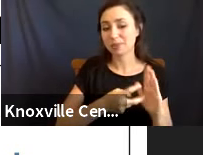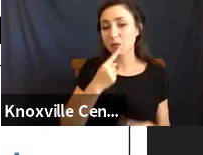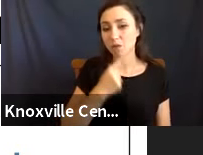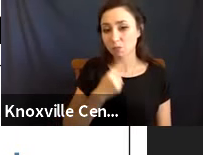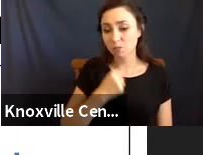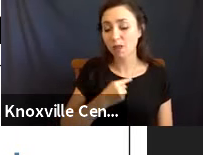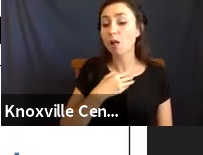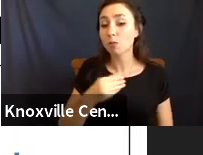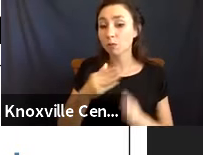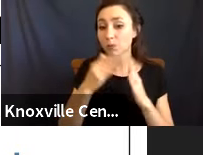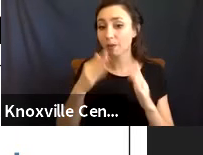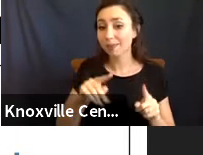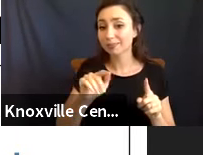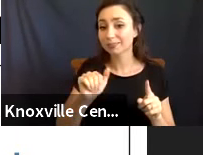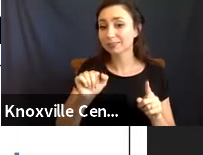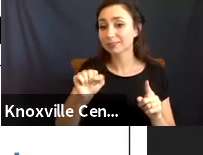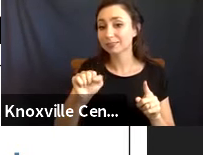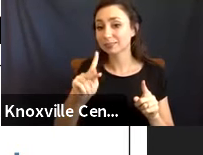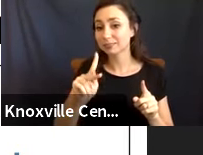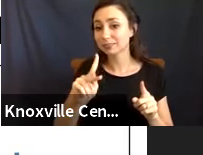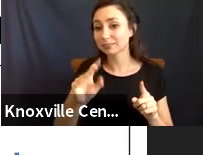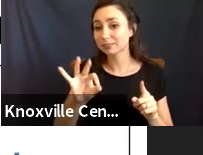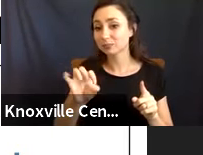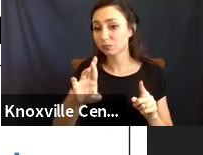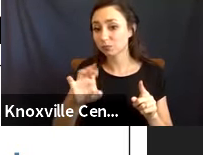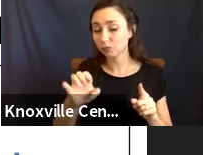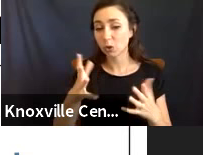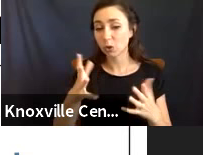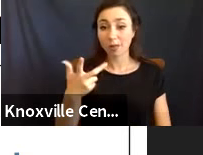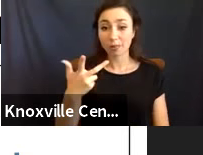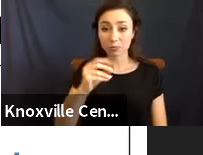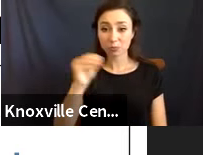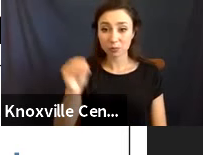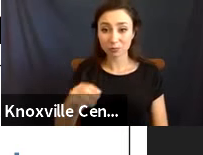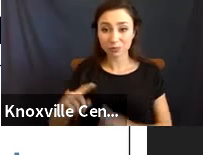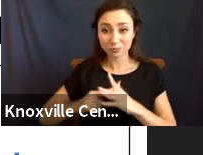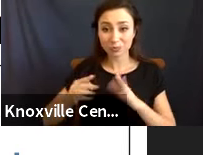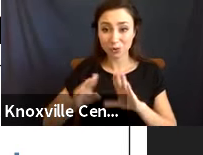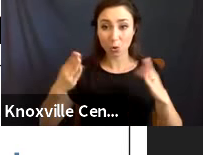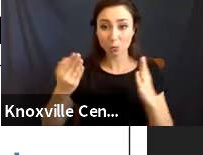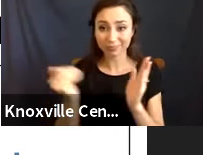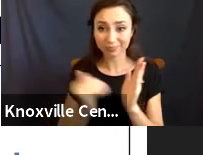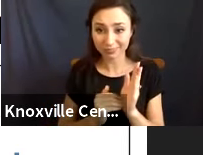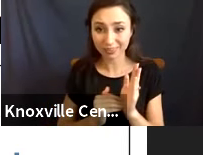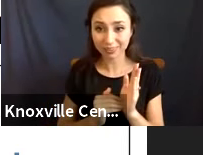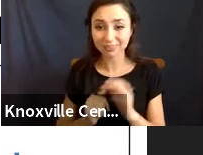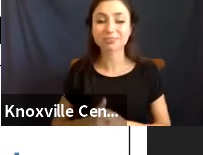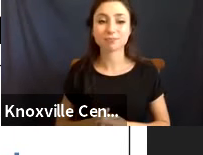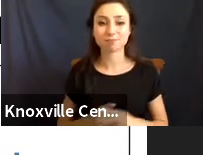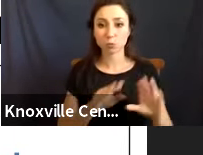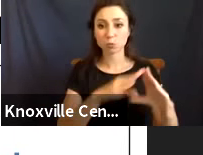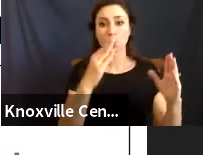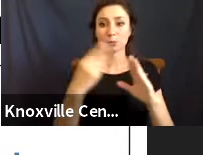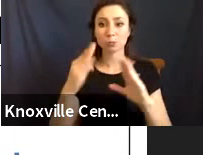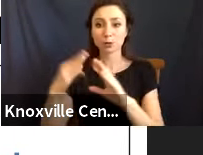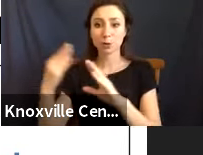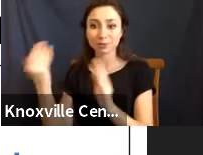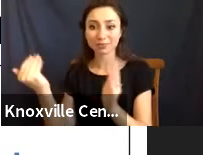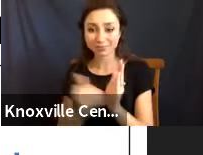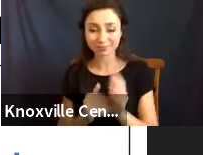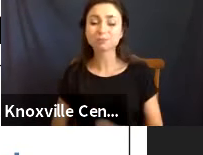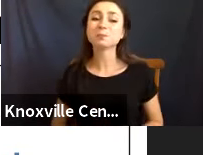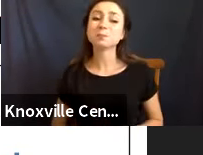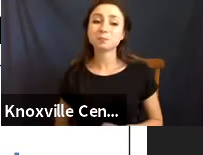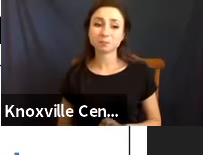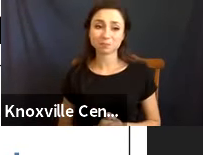you to be at 3% to really start opening up again. And, you know, that we have to be careful that